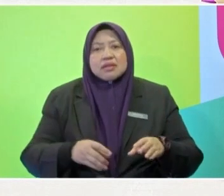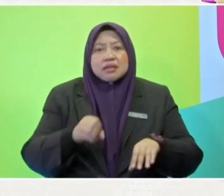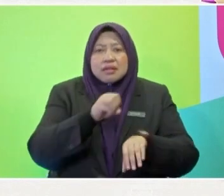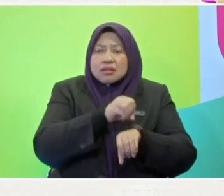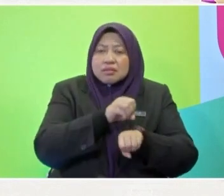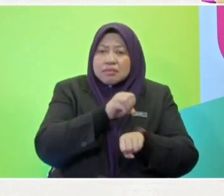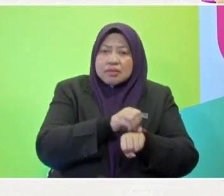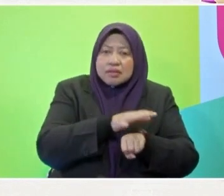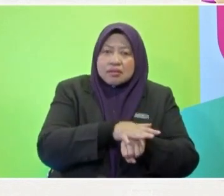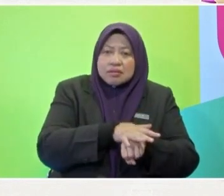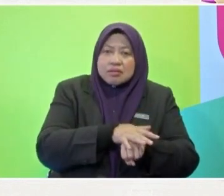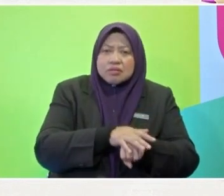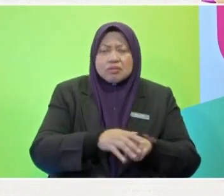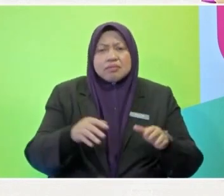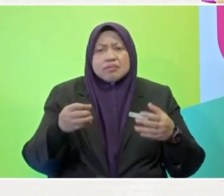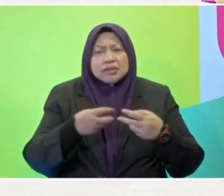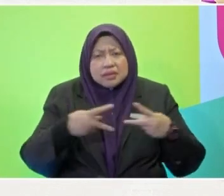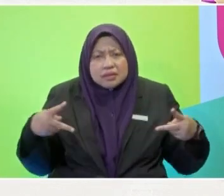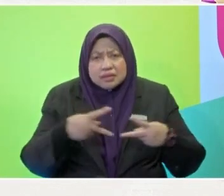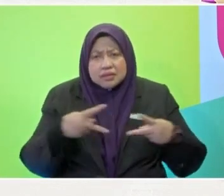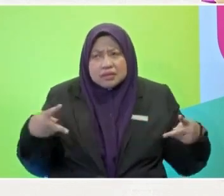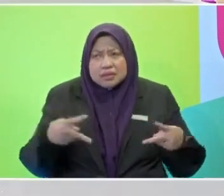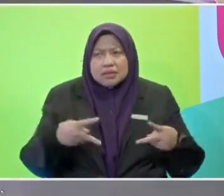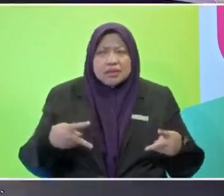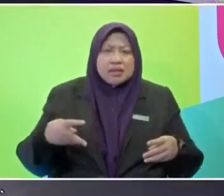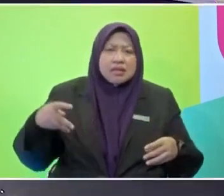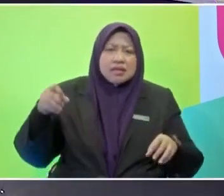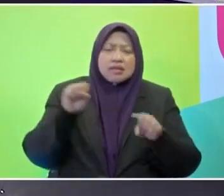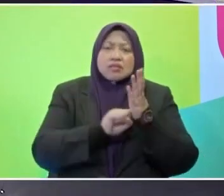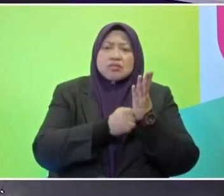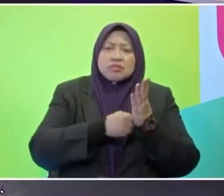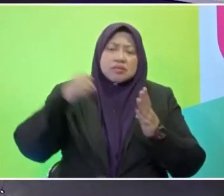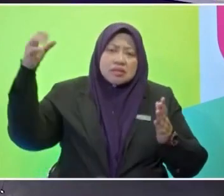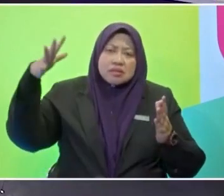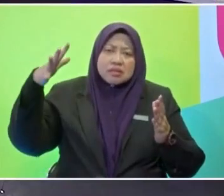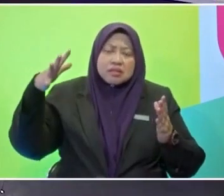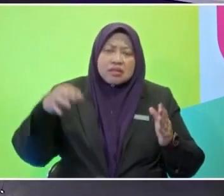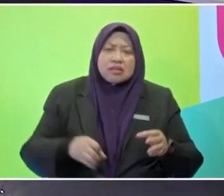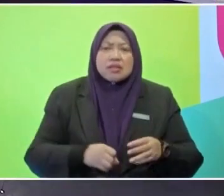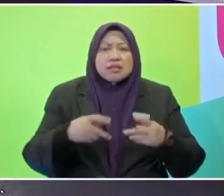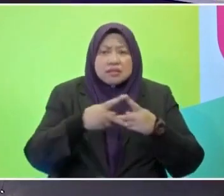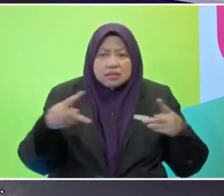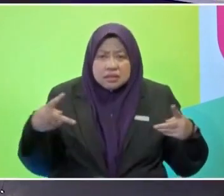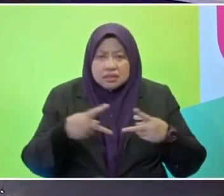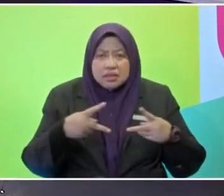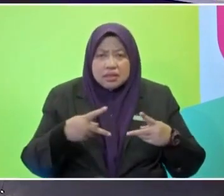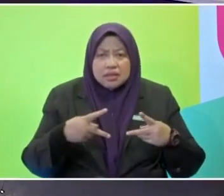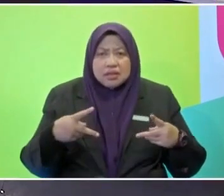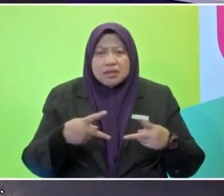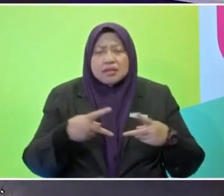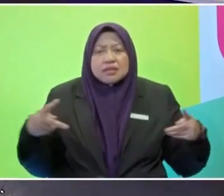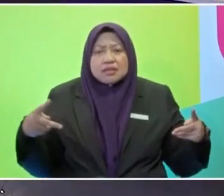far it is. Right. Yes, how far it is. And also the distance between the object and the screen.